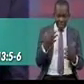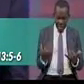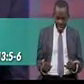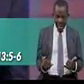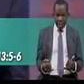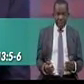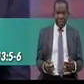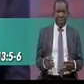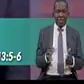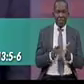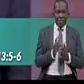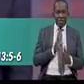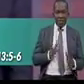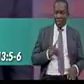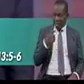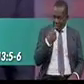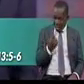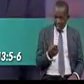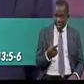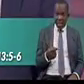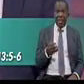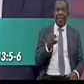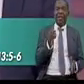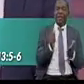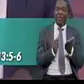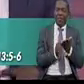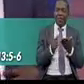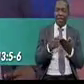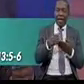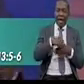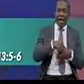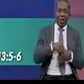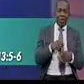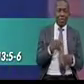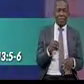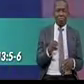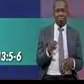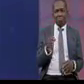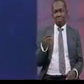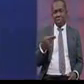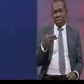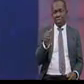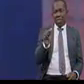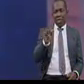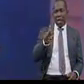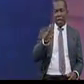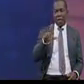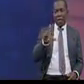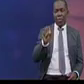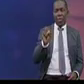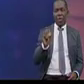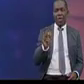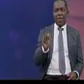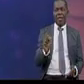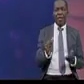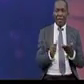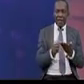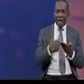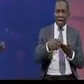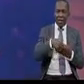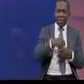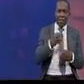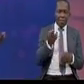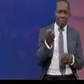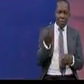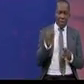of God before the Pharisees. The harlots were the people that knew they were sinners. And they